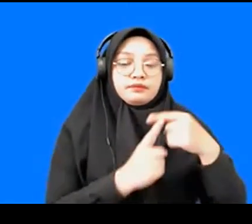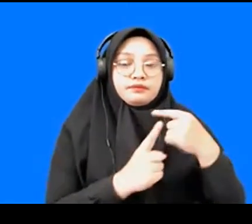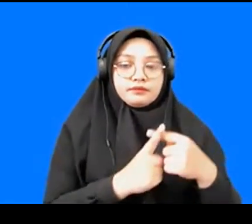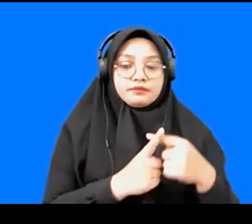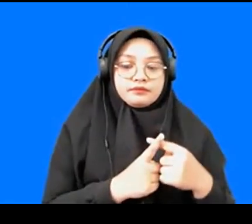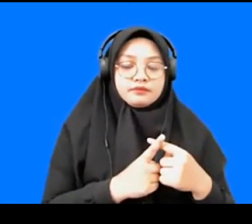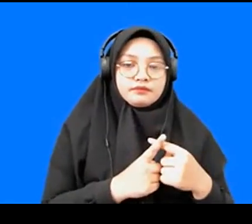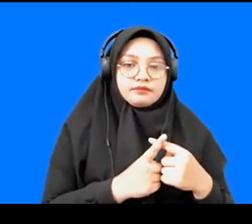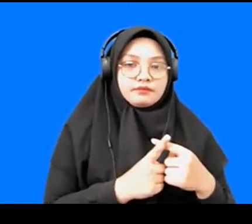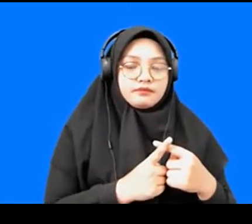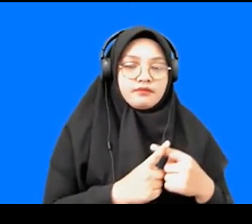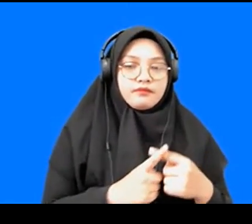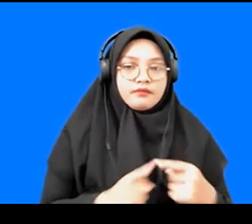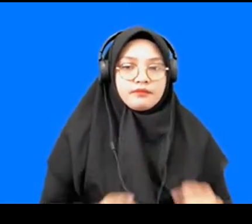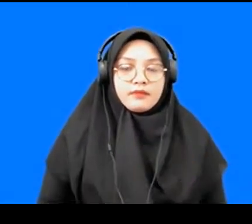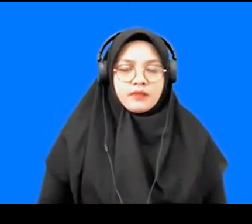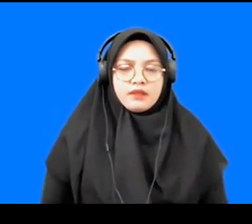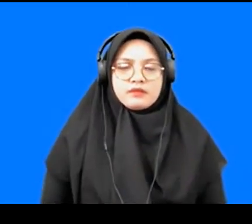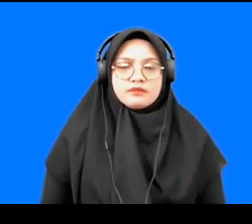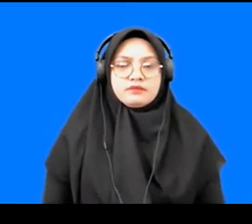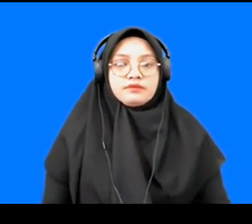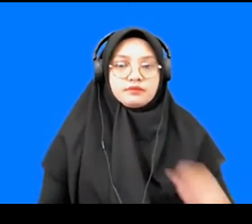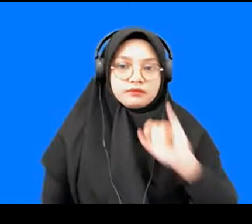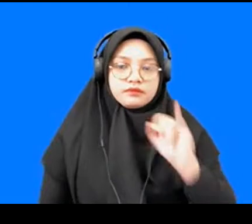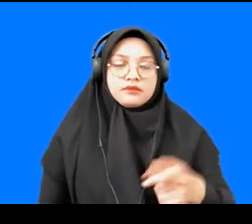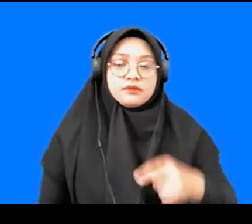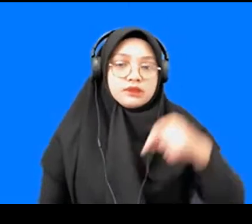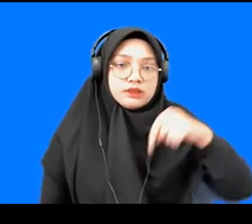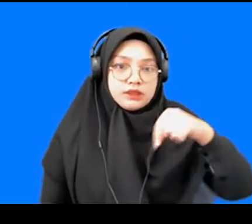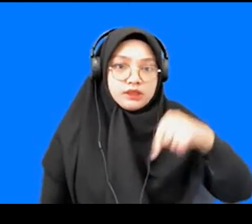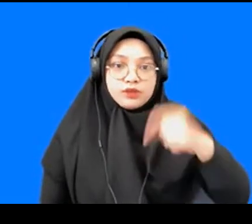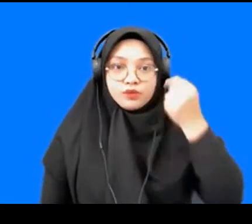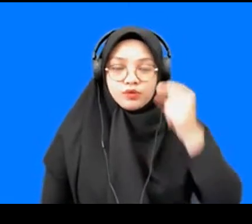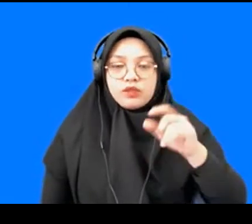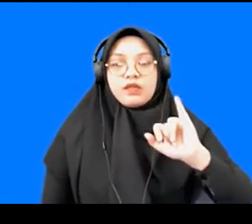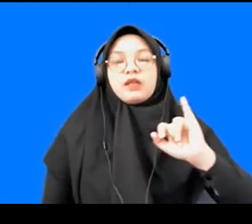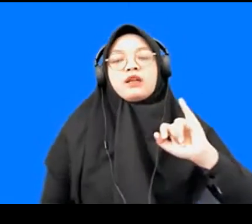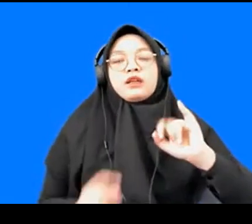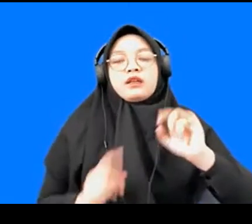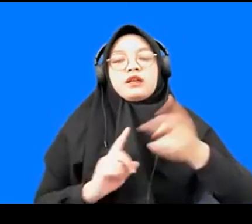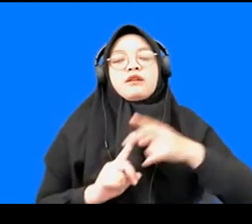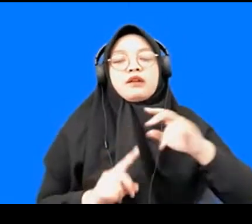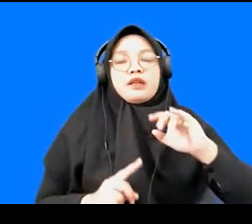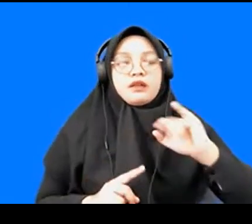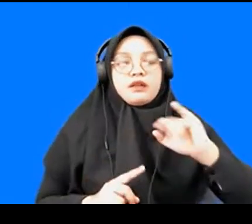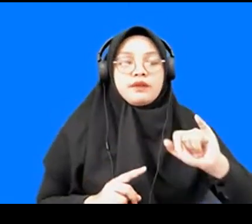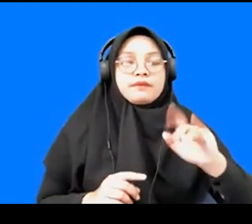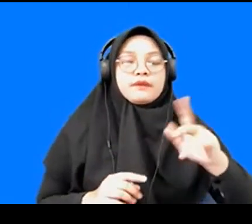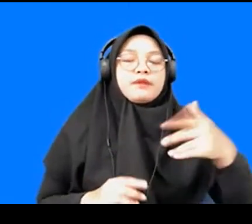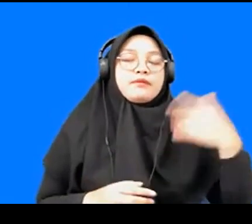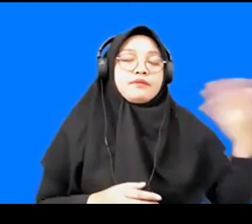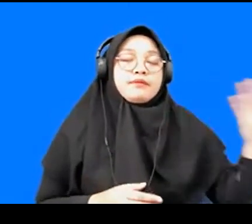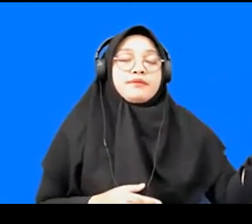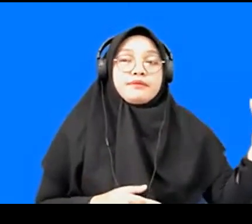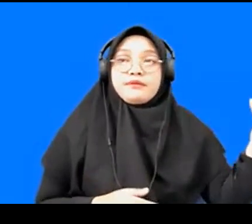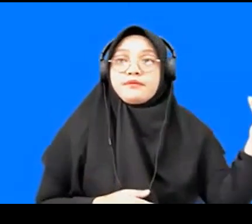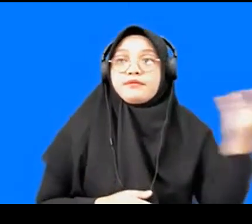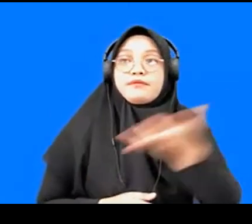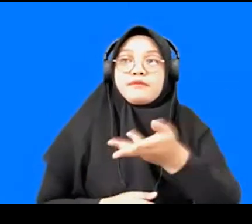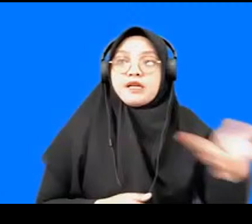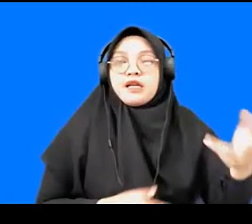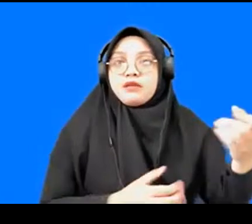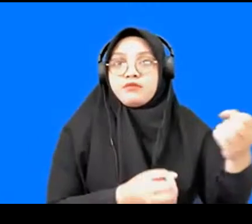See, IFI's, their worldview is pretty much the traditional worldview of